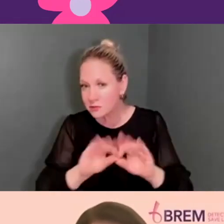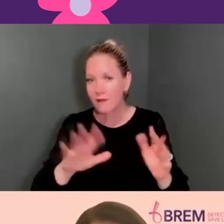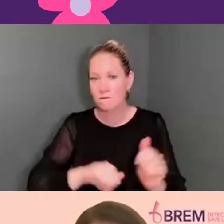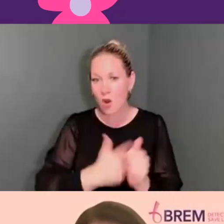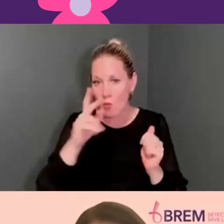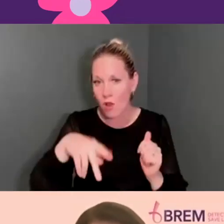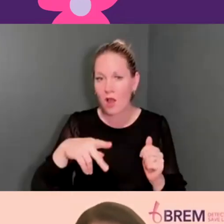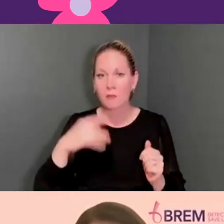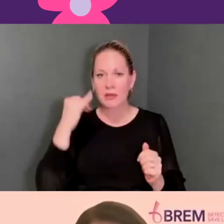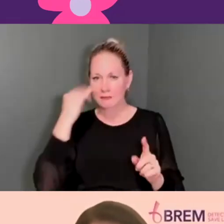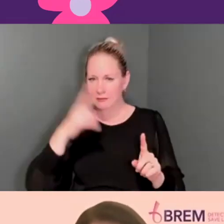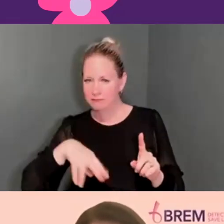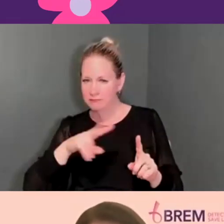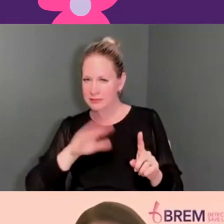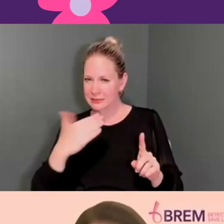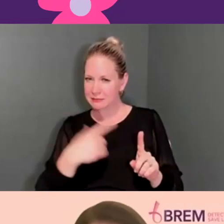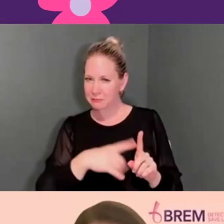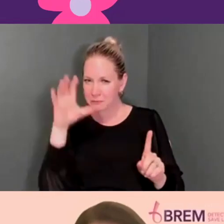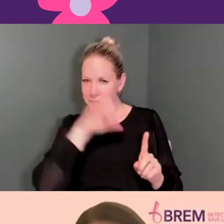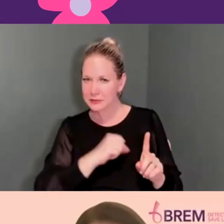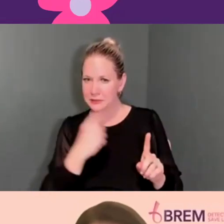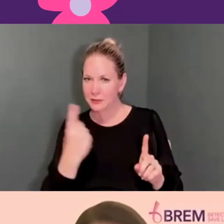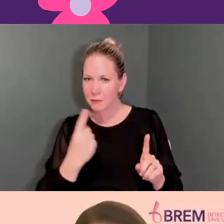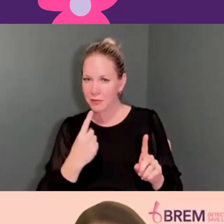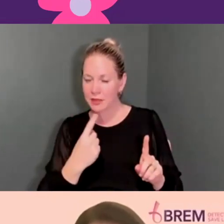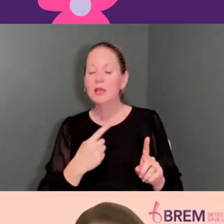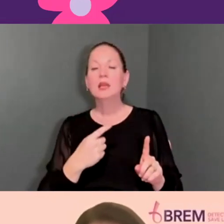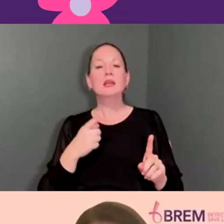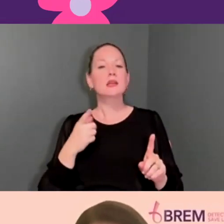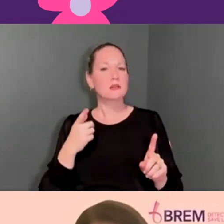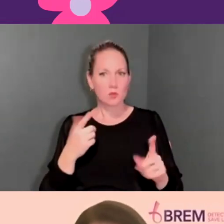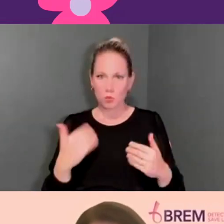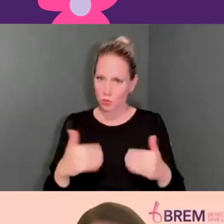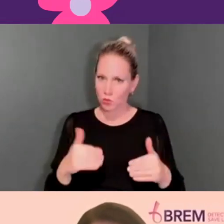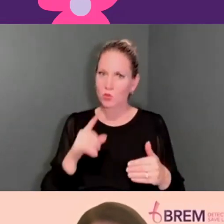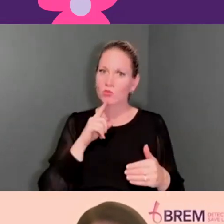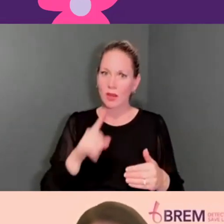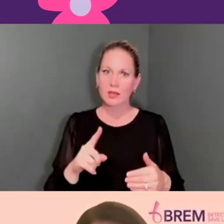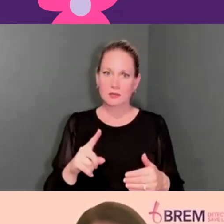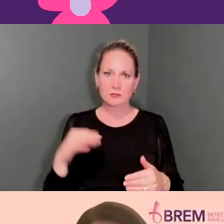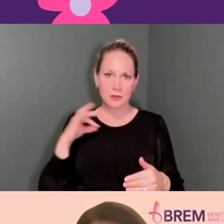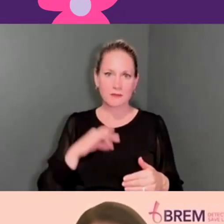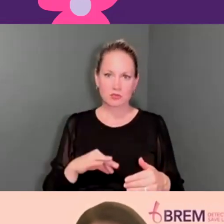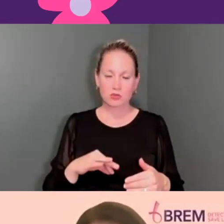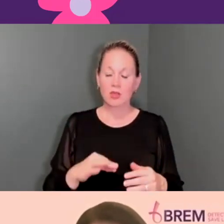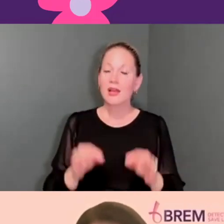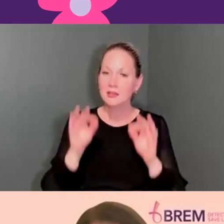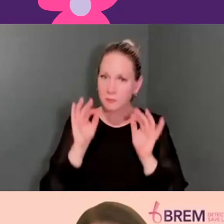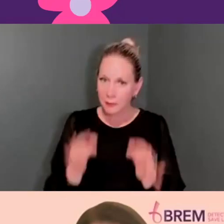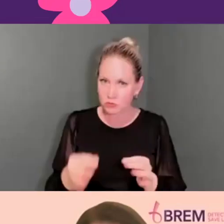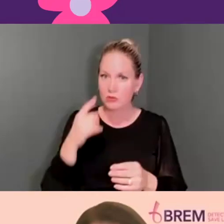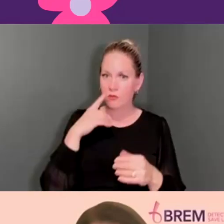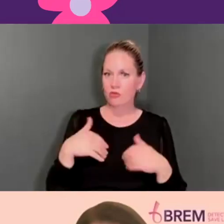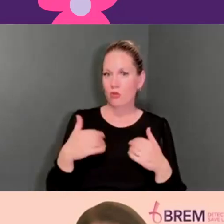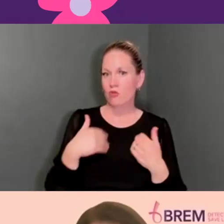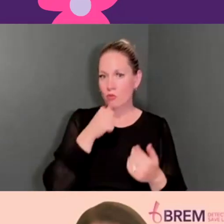like, you know, their friends missed something and they know you're going to want to follow up on. That can be very helpful, especially for younger women. And the